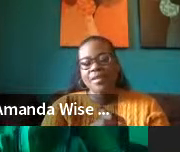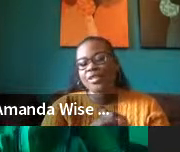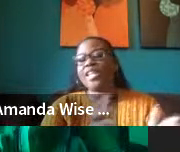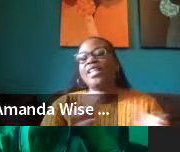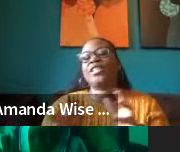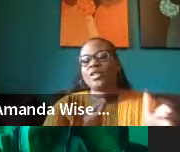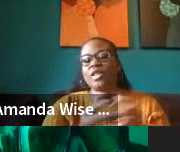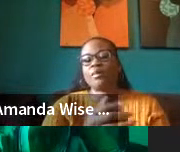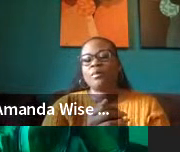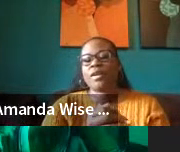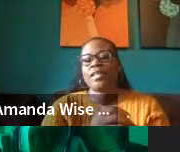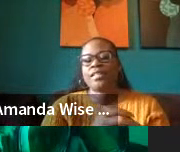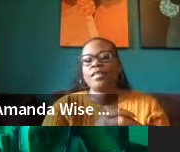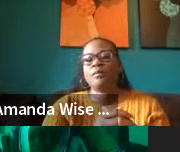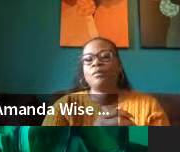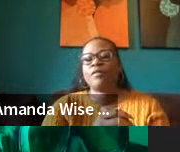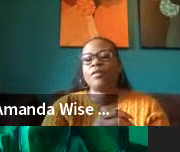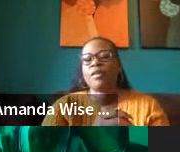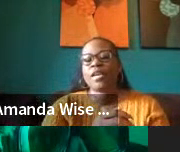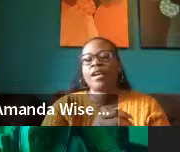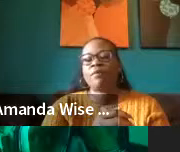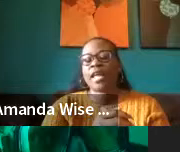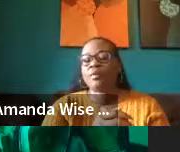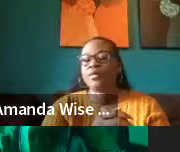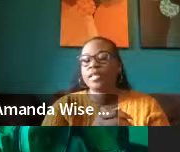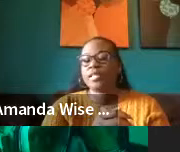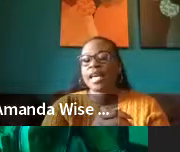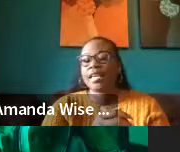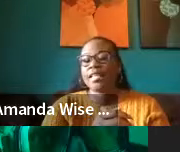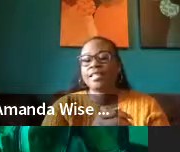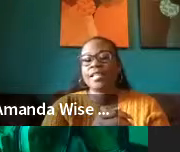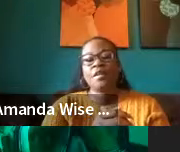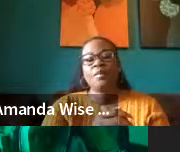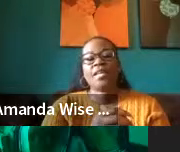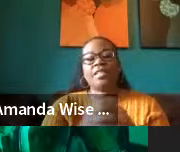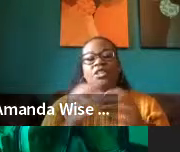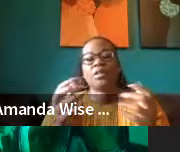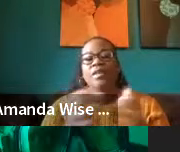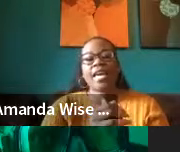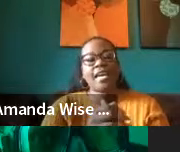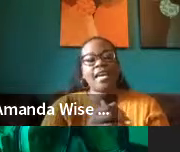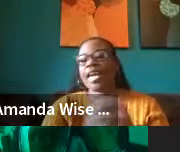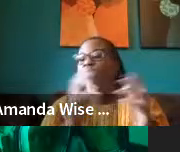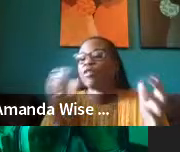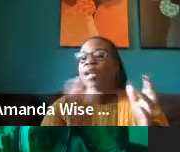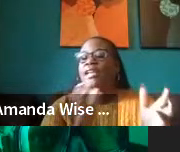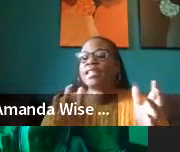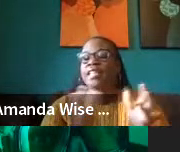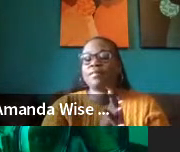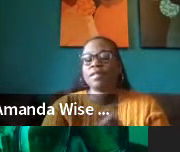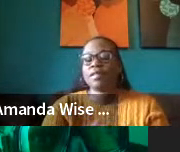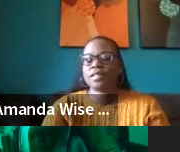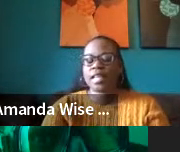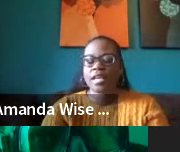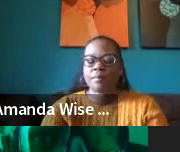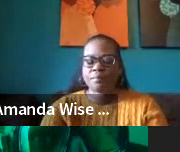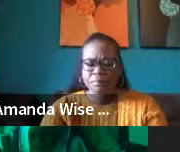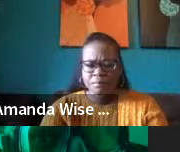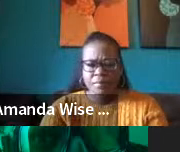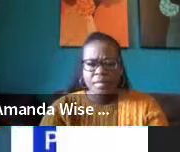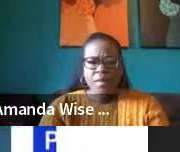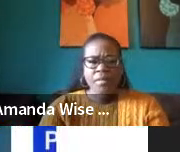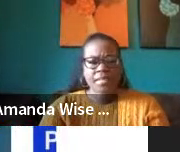to happen is we need to switch up the brand. And so I'm grateful that we have Black and Marine Science because it's showing, hey, everybody doesn't have to look the